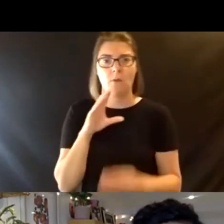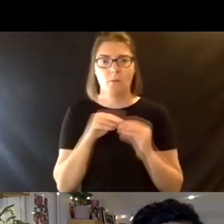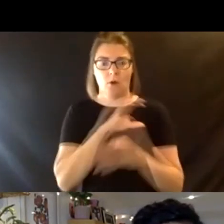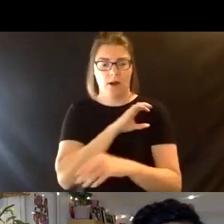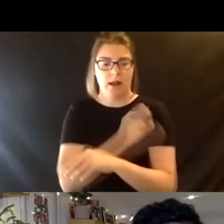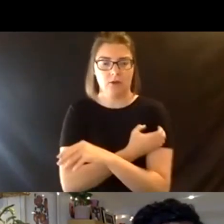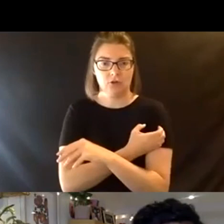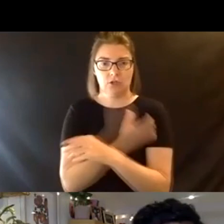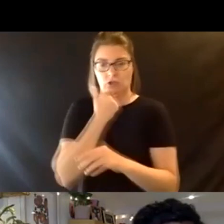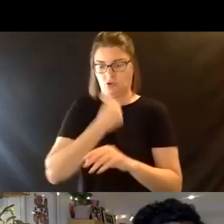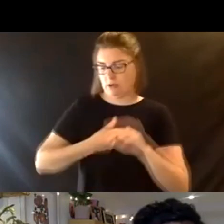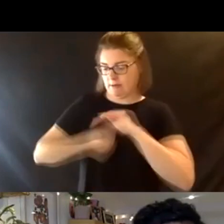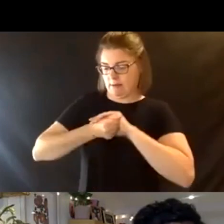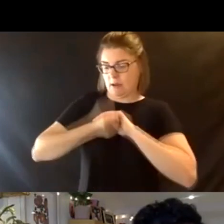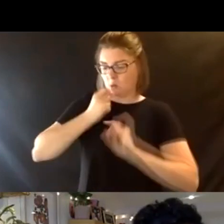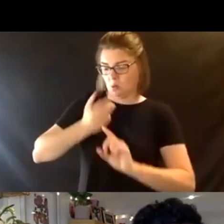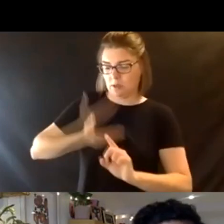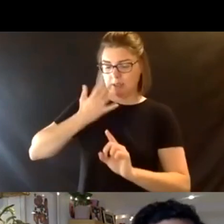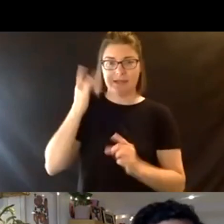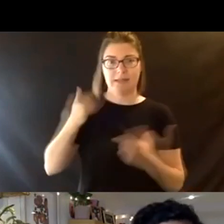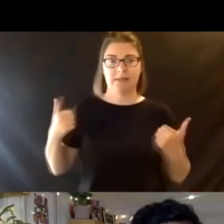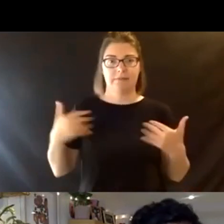into hiding who he is out of fear.